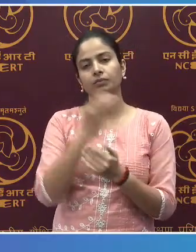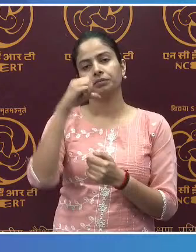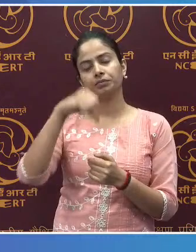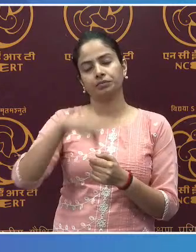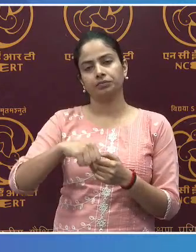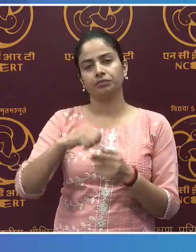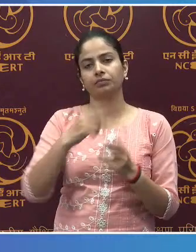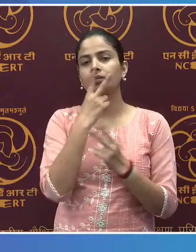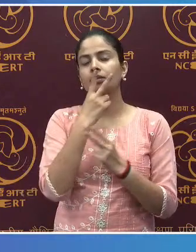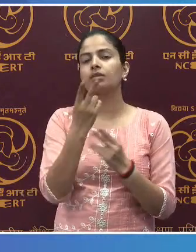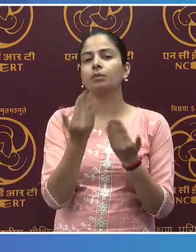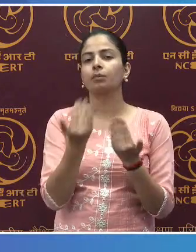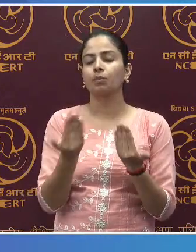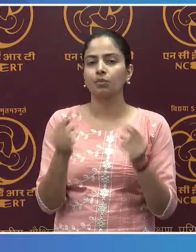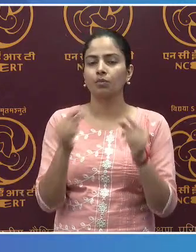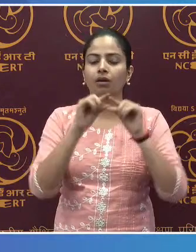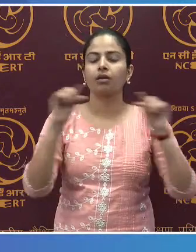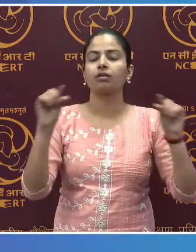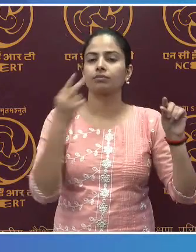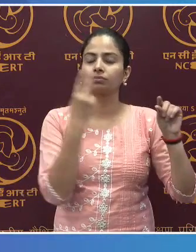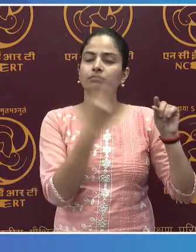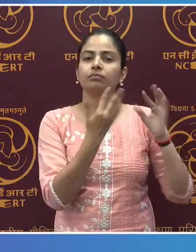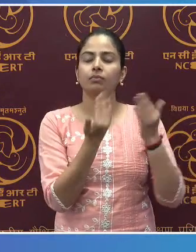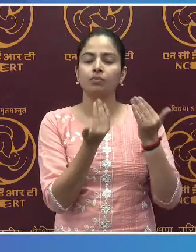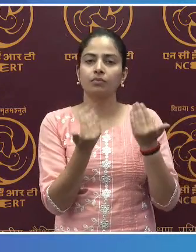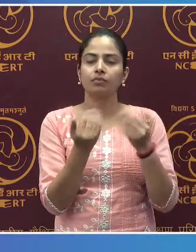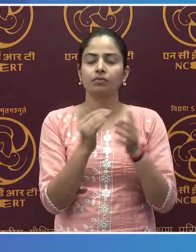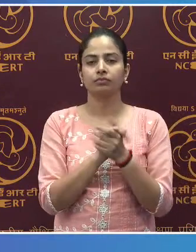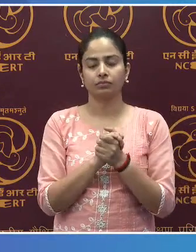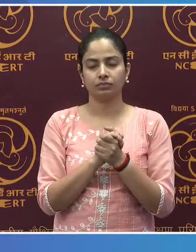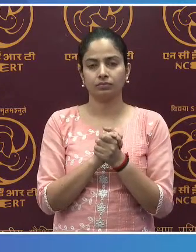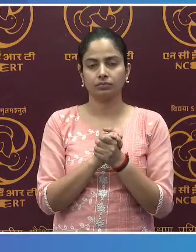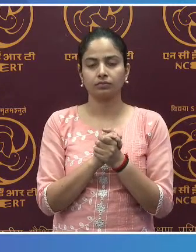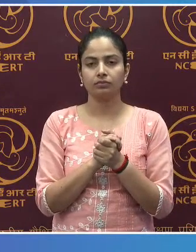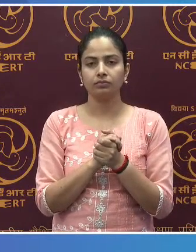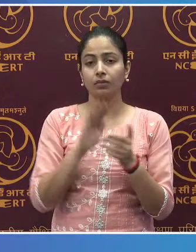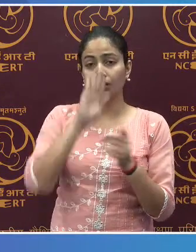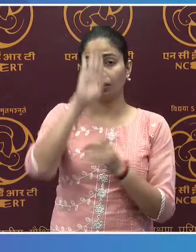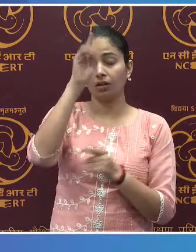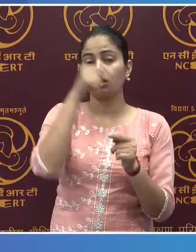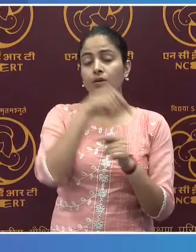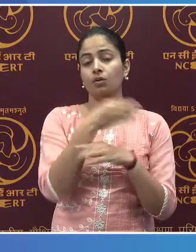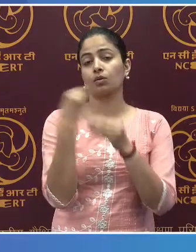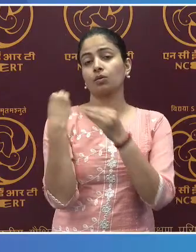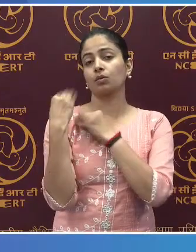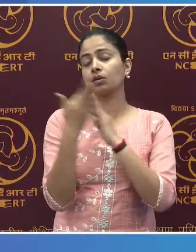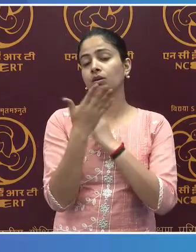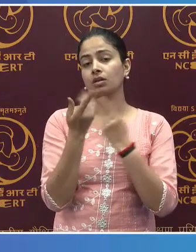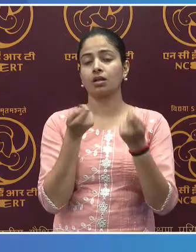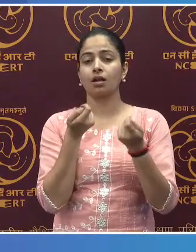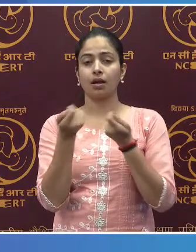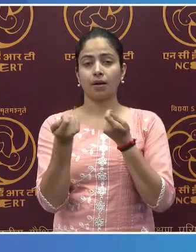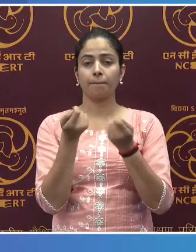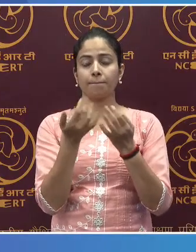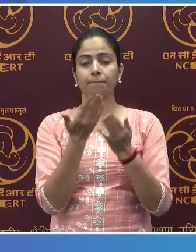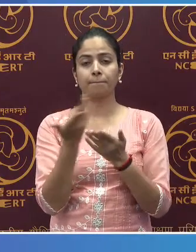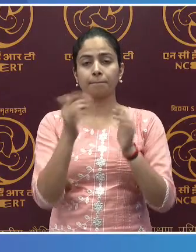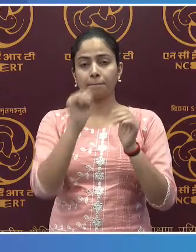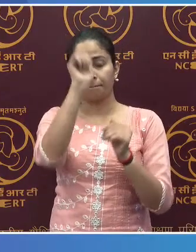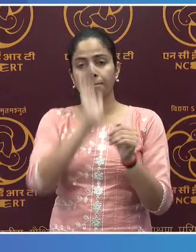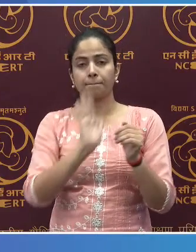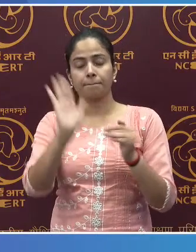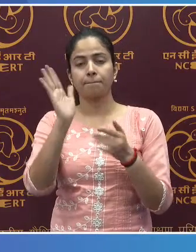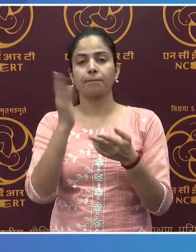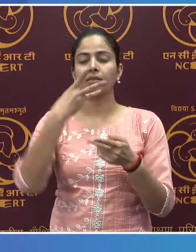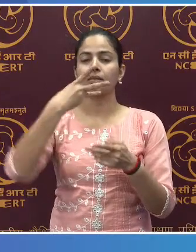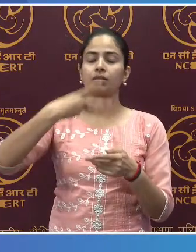9. You can see the quote, very beautiful quote, a ruler's duty in the internal administration of the country are